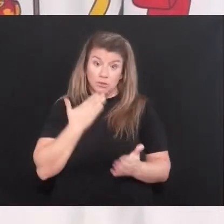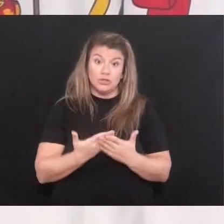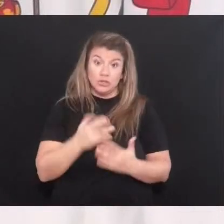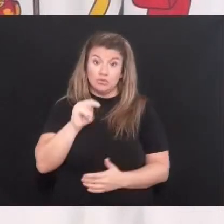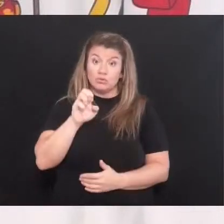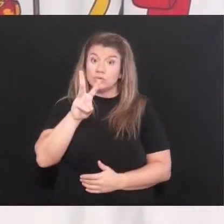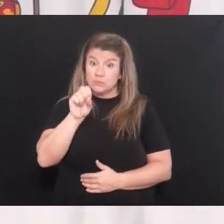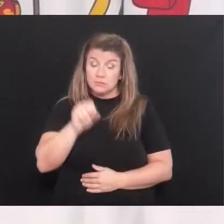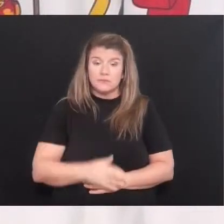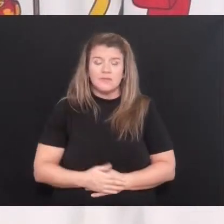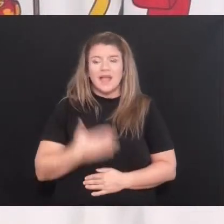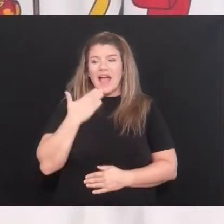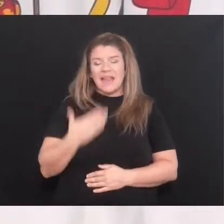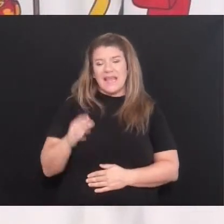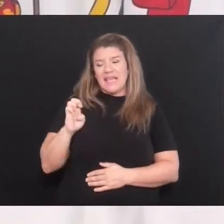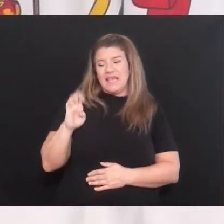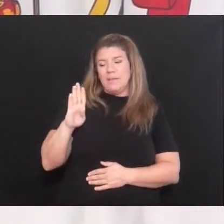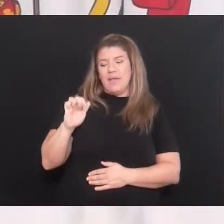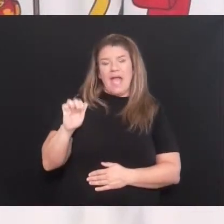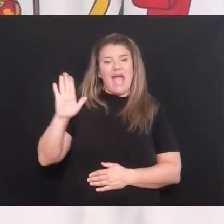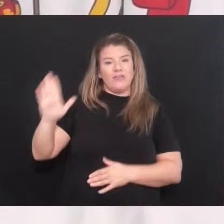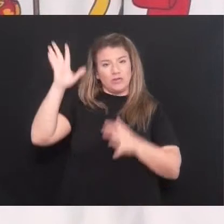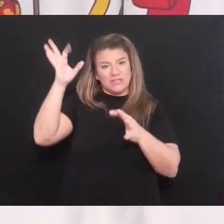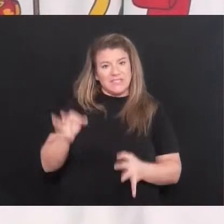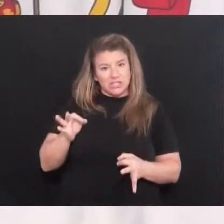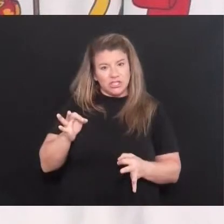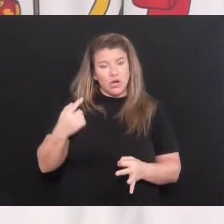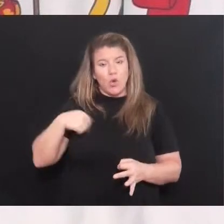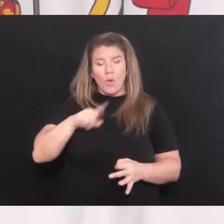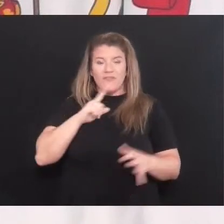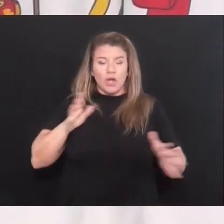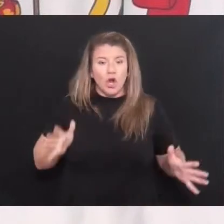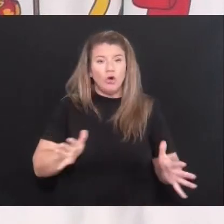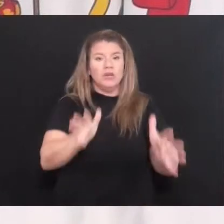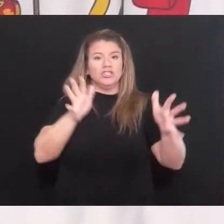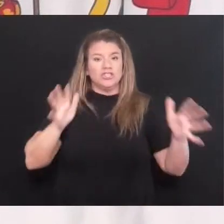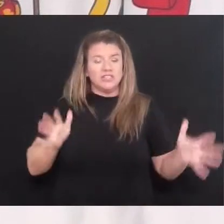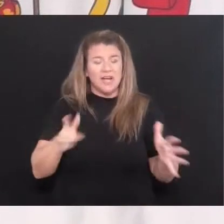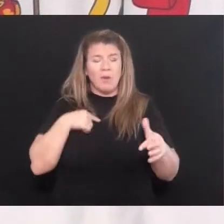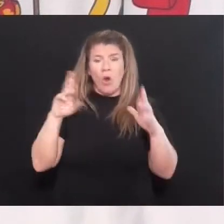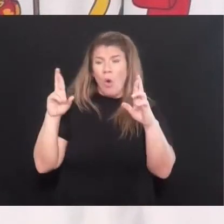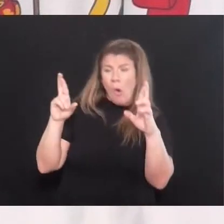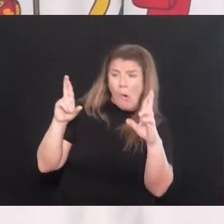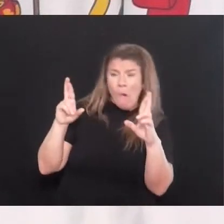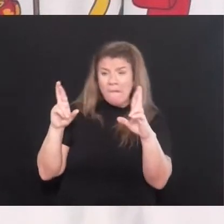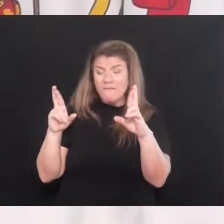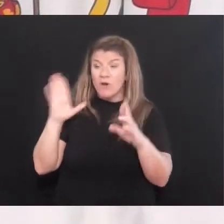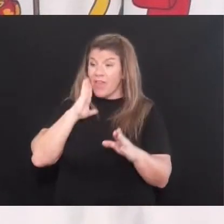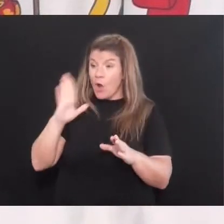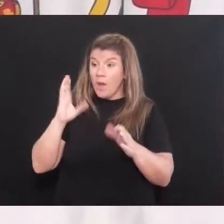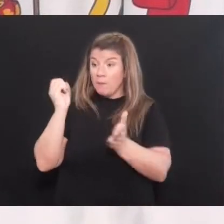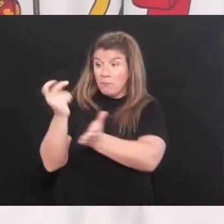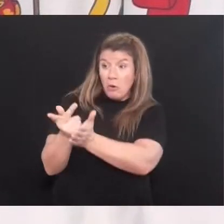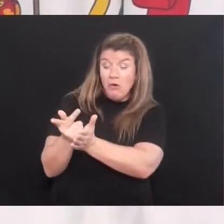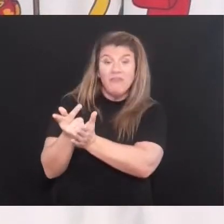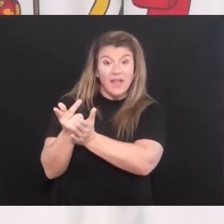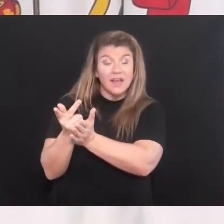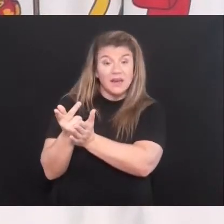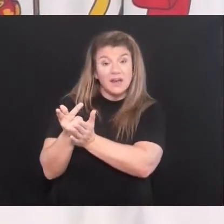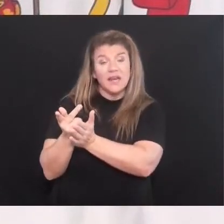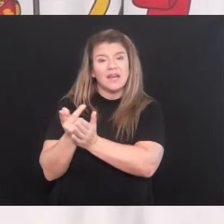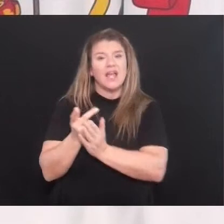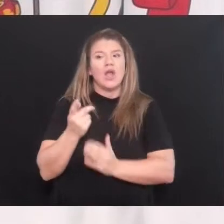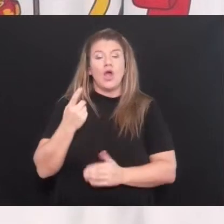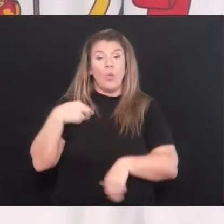I thank the EPA for this decision. We have pushed it, and we have been very hopeful that they would move this way.